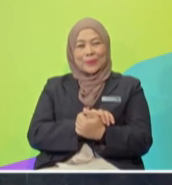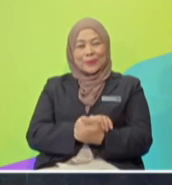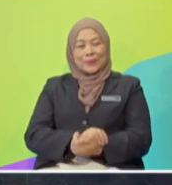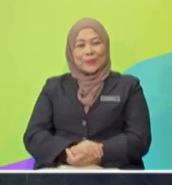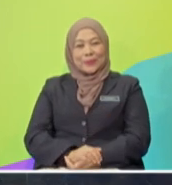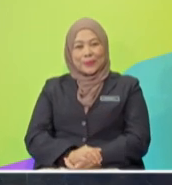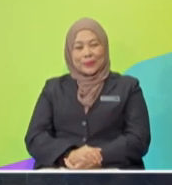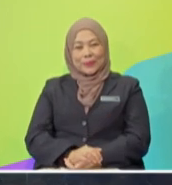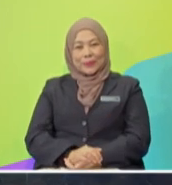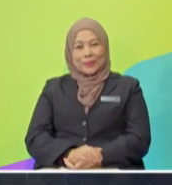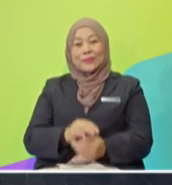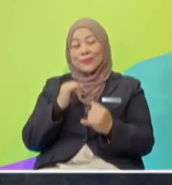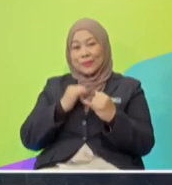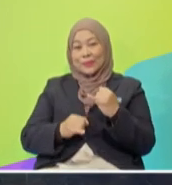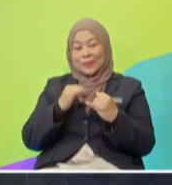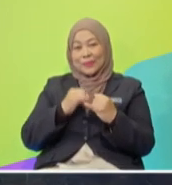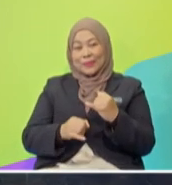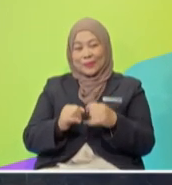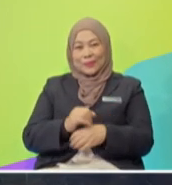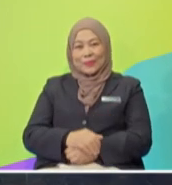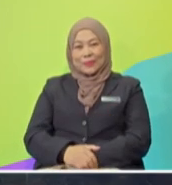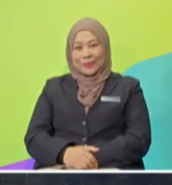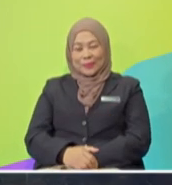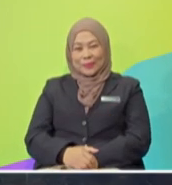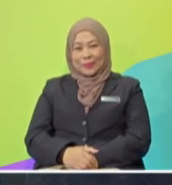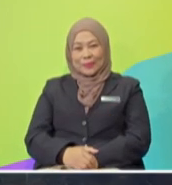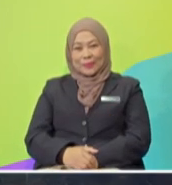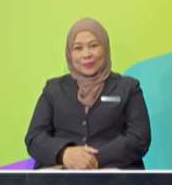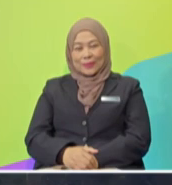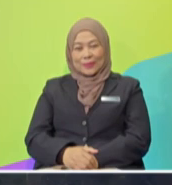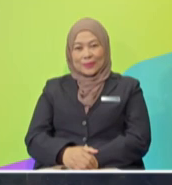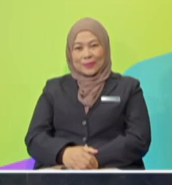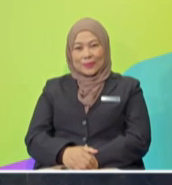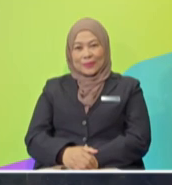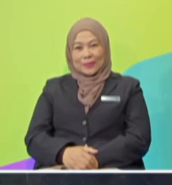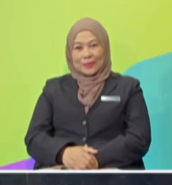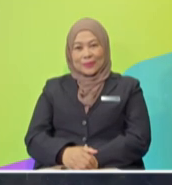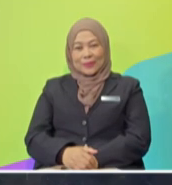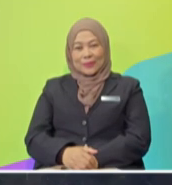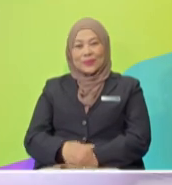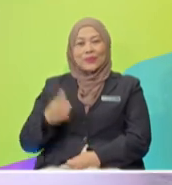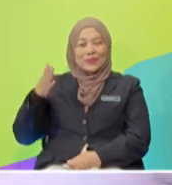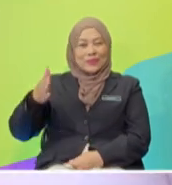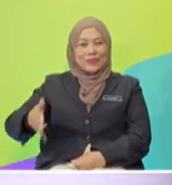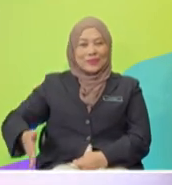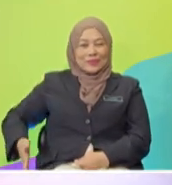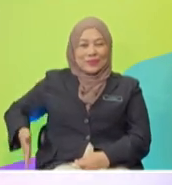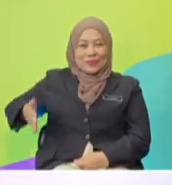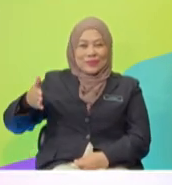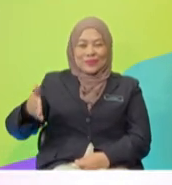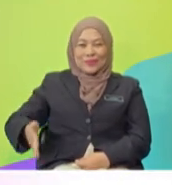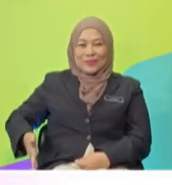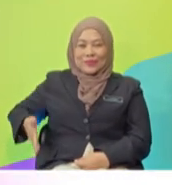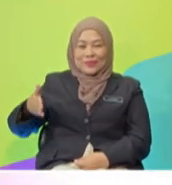one. The last in our list, it is a train. Okay, you spell train